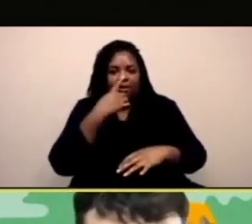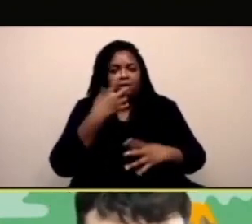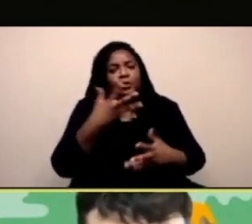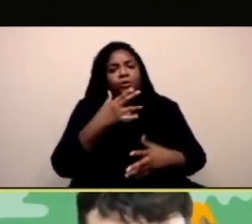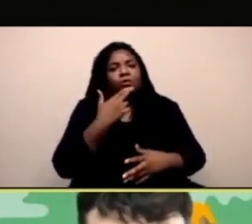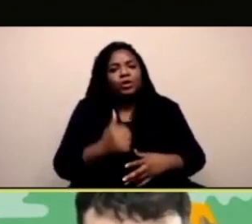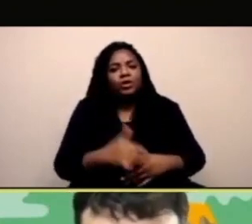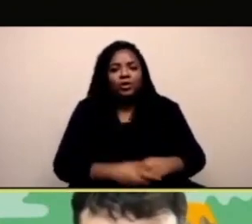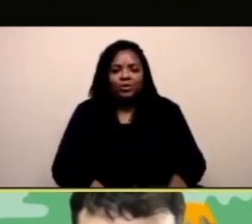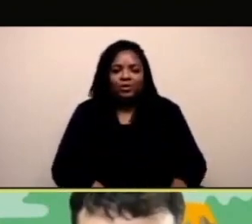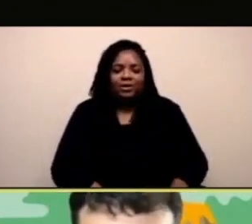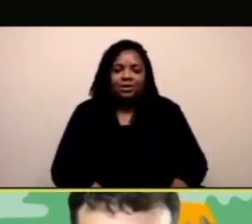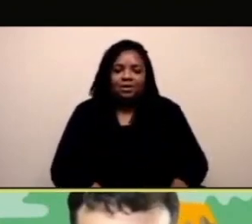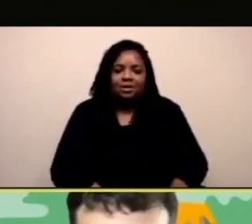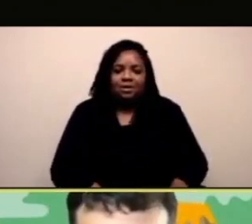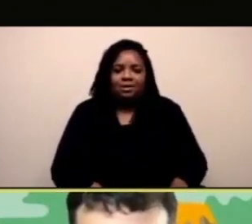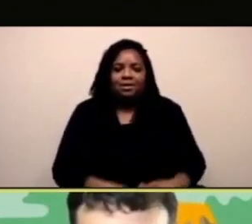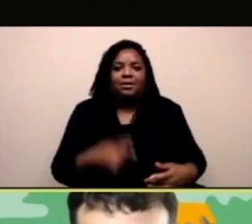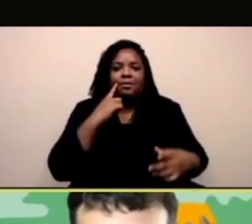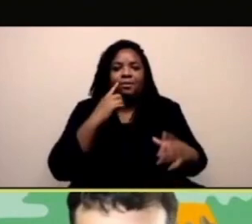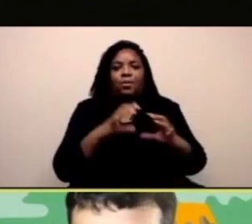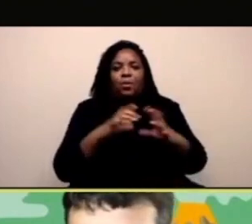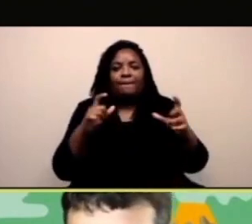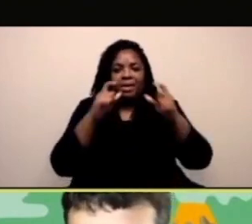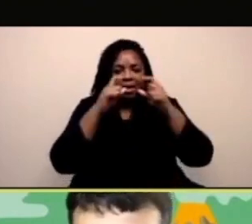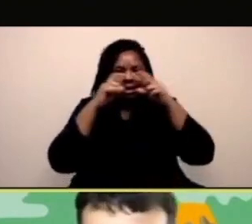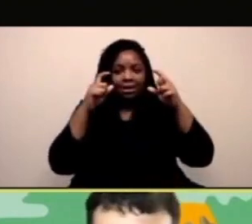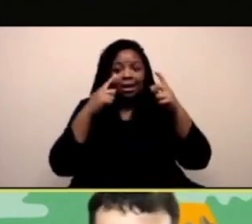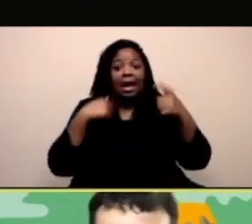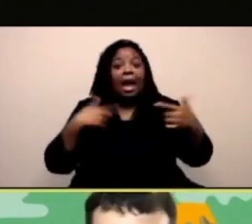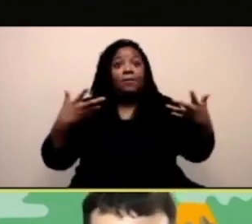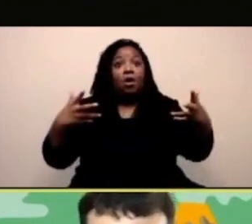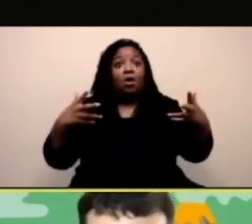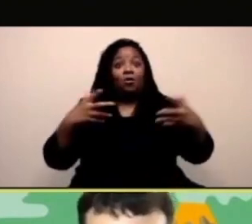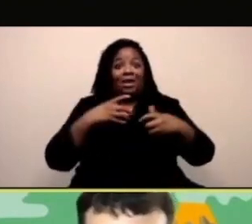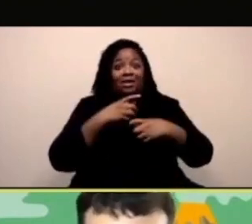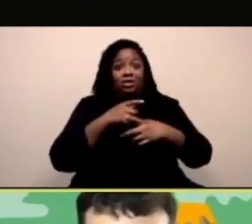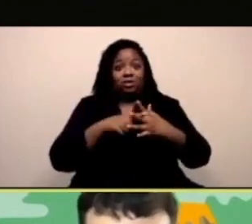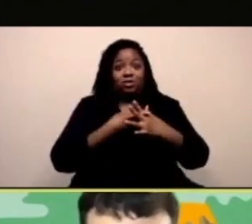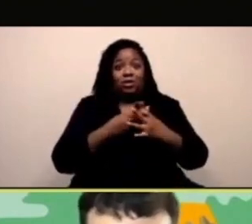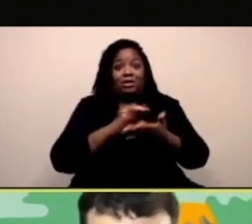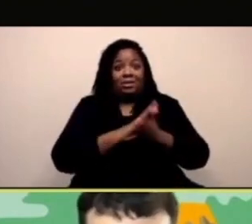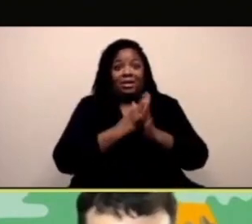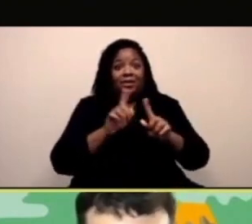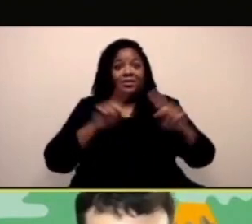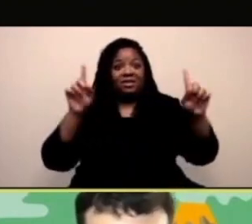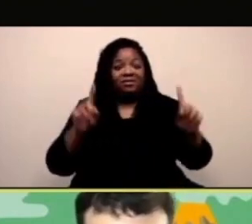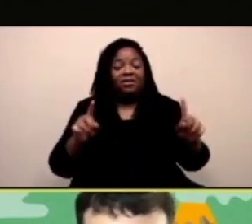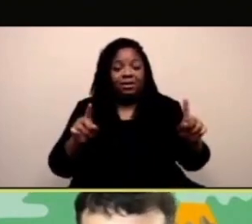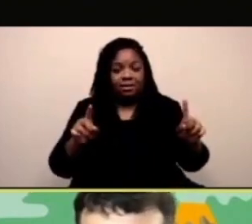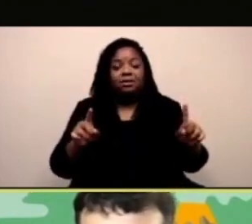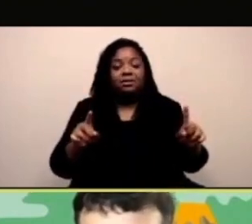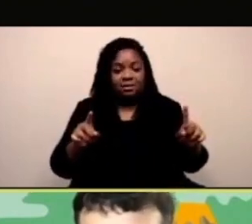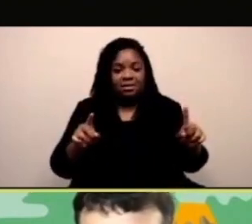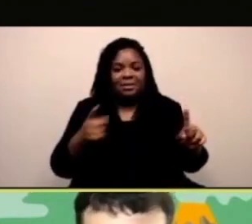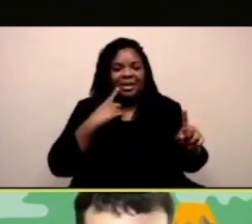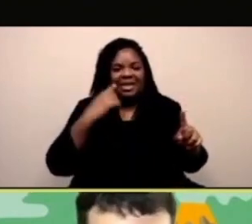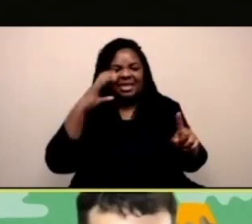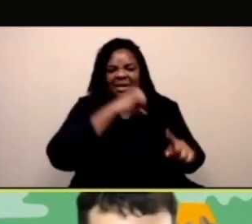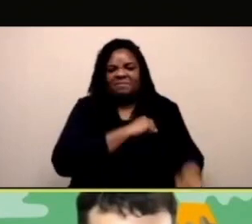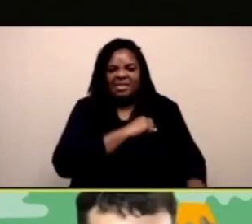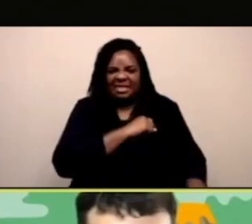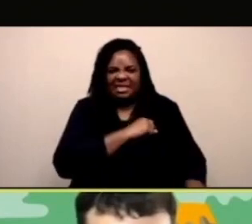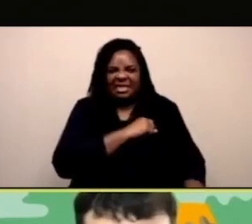Let's go even bigger. So already I'm transforming, but I think I'm missing